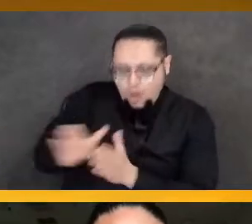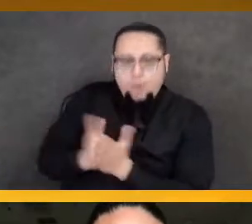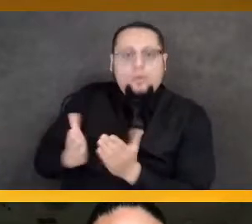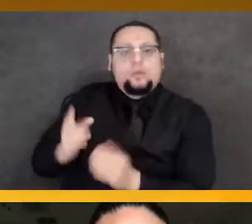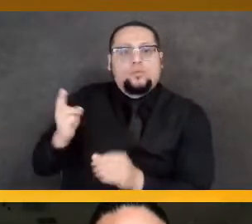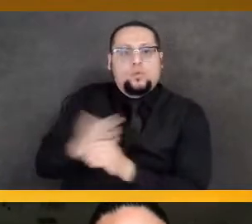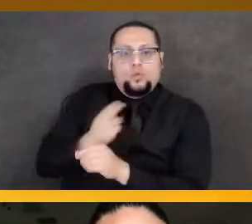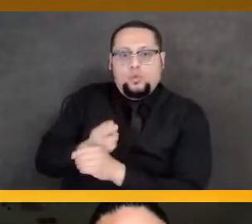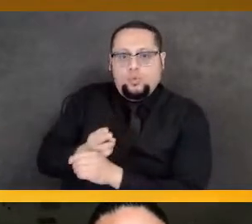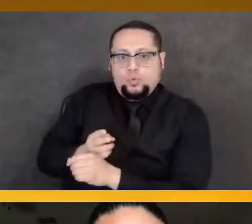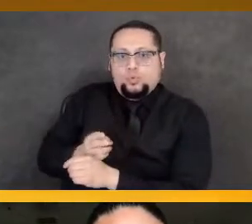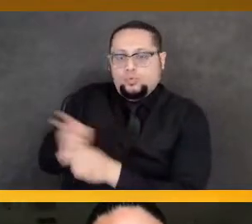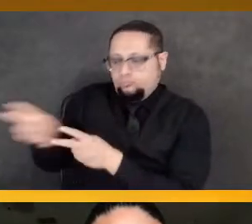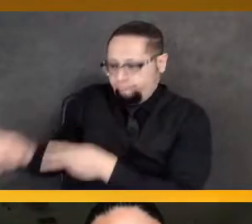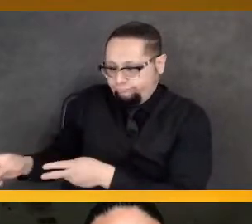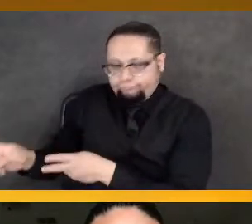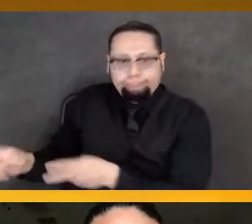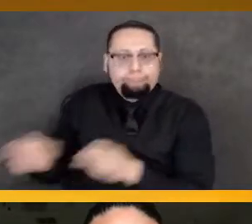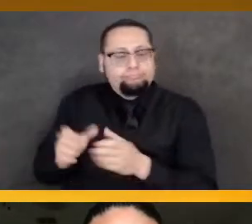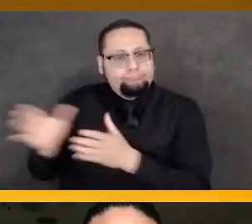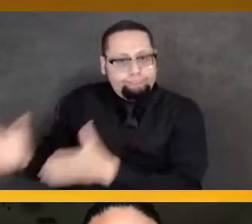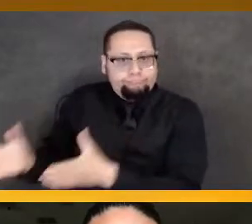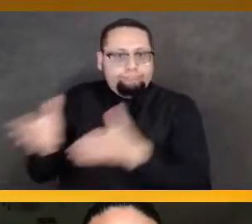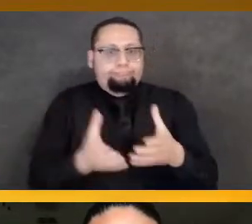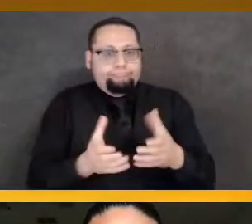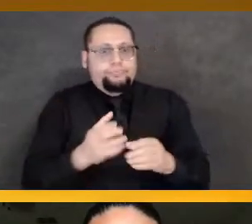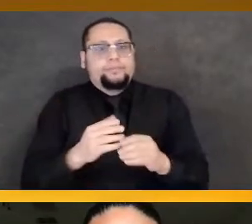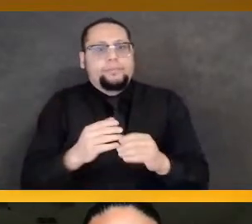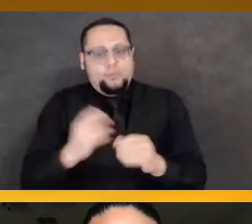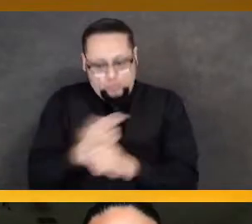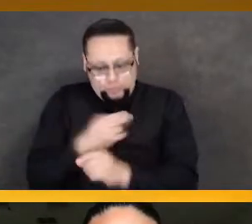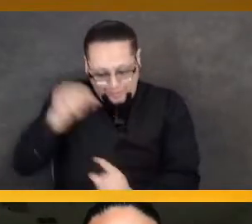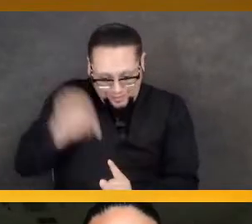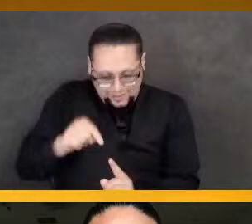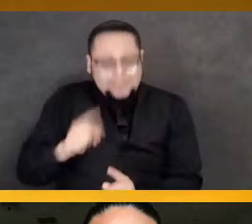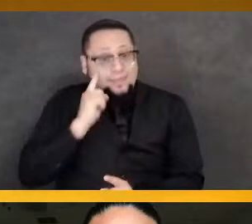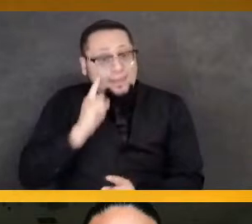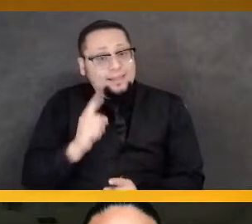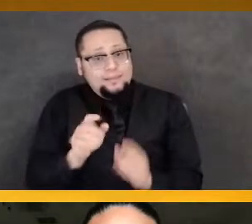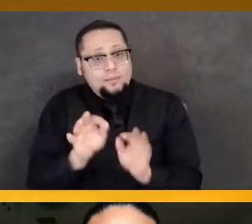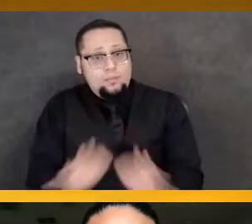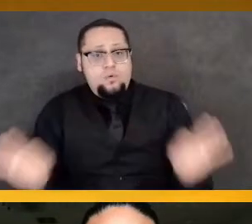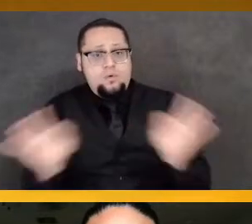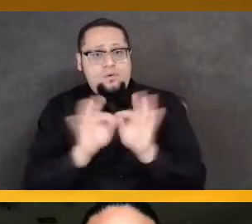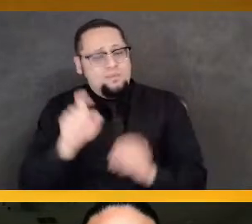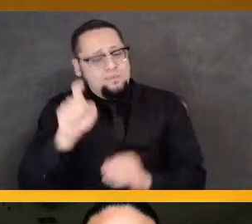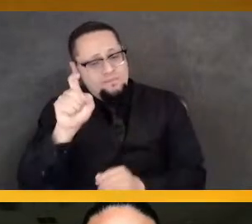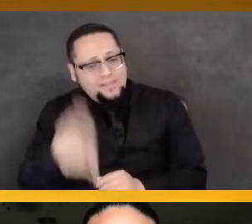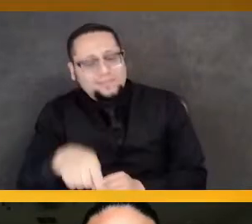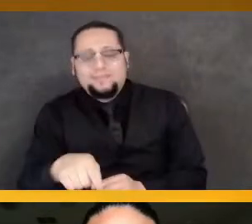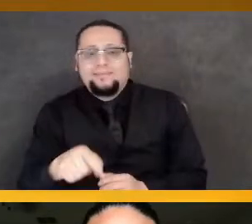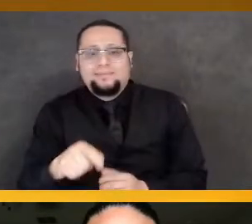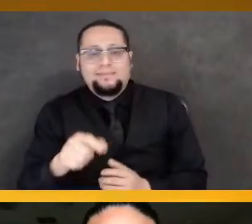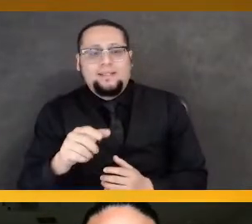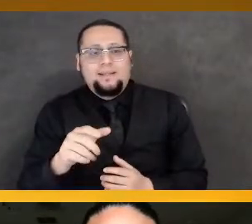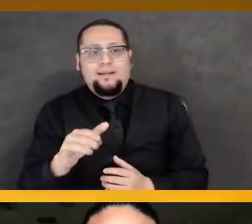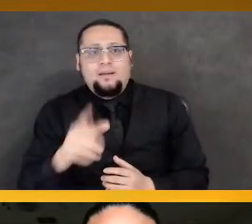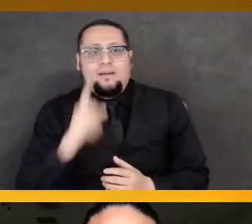also think it's really necessary, actually, for